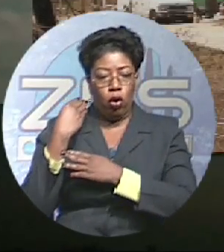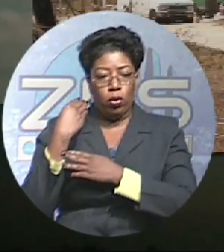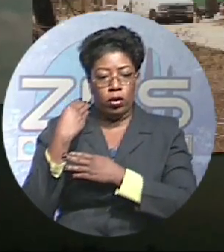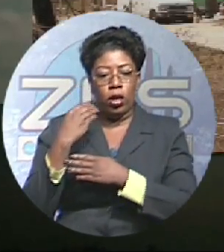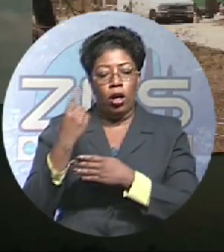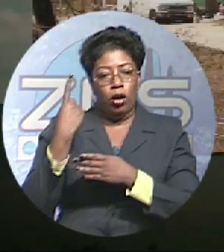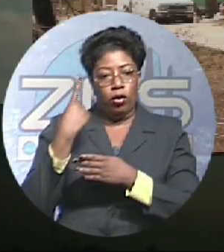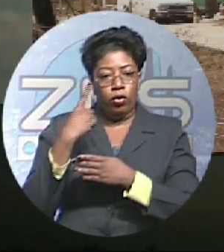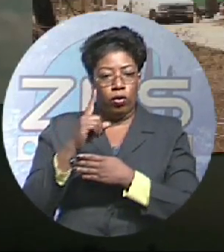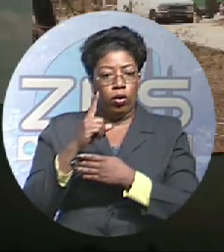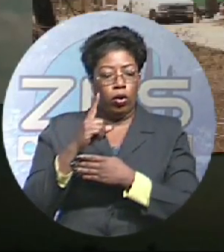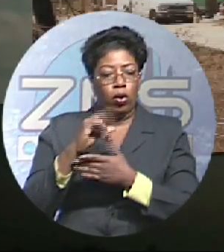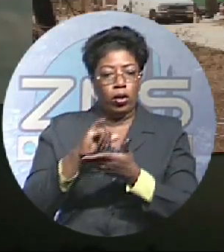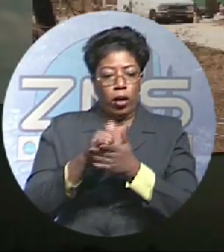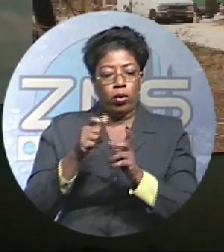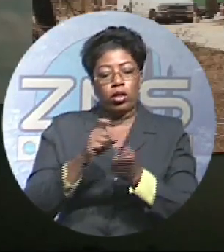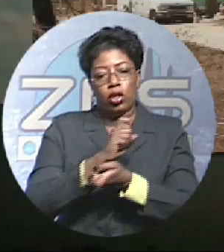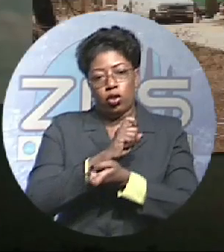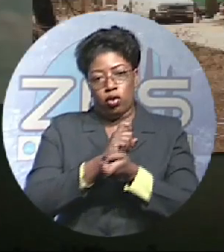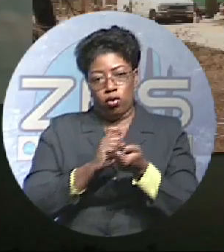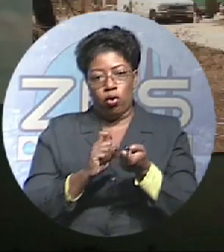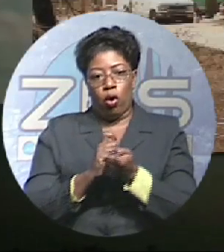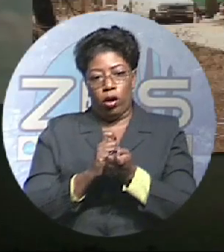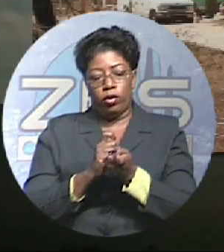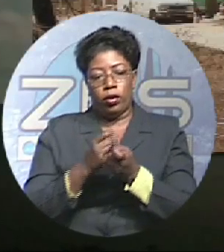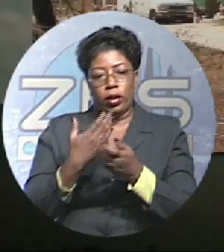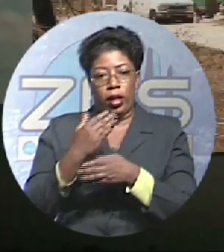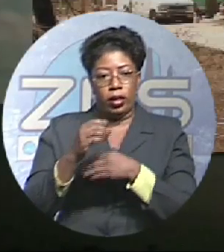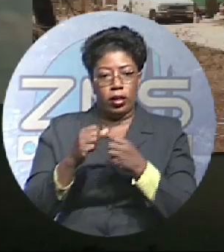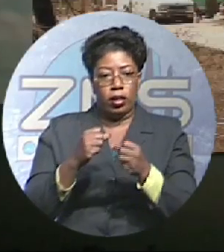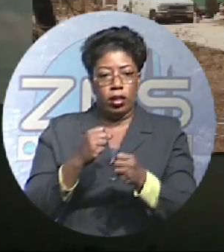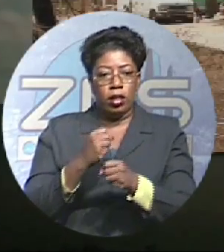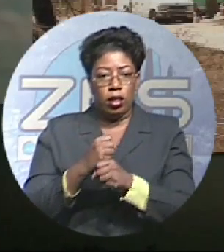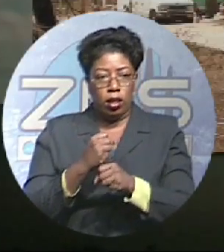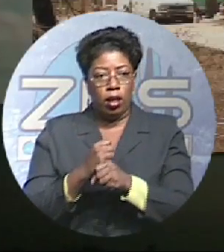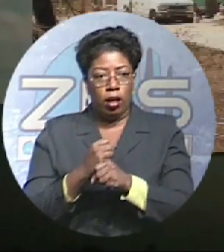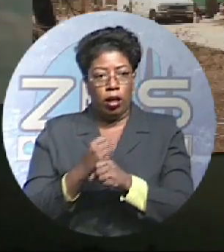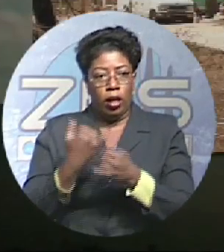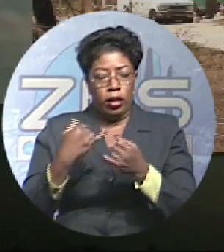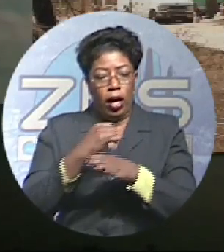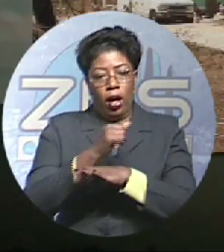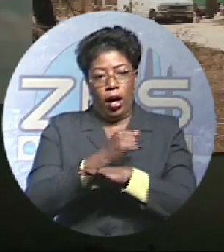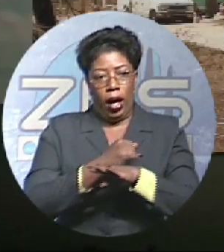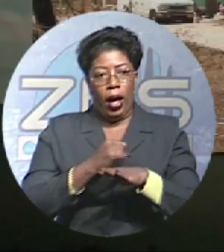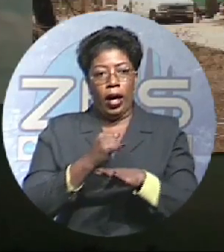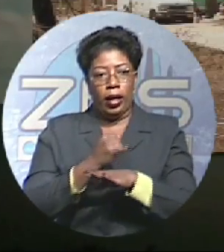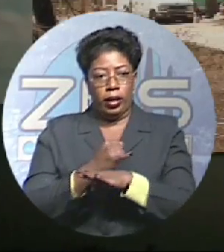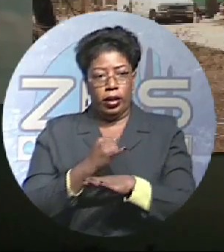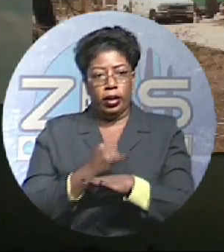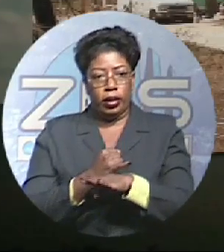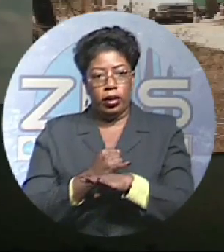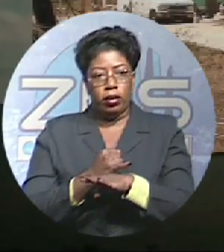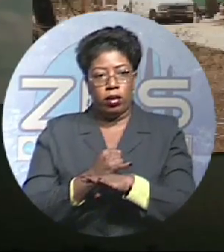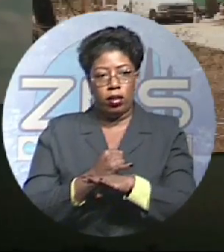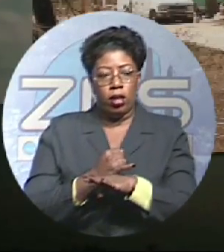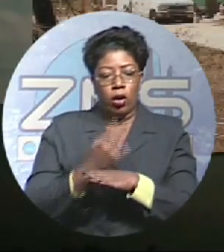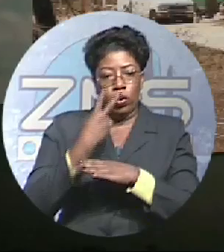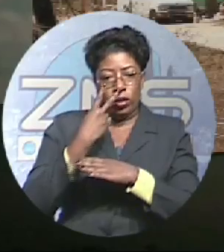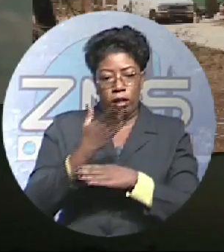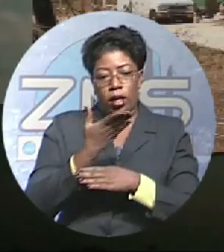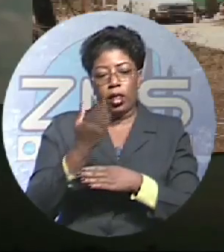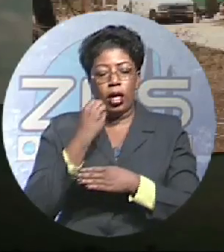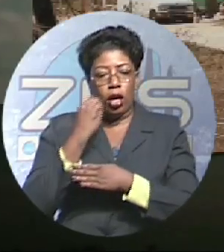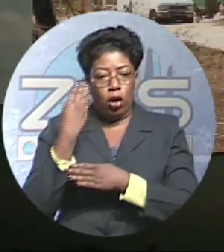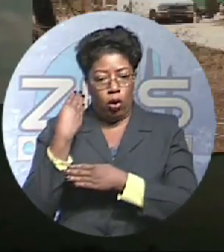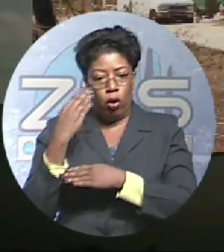year. Already, contracts were signed for homes in Ackland, and now residents in Crooked Island in San Salvador and Long Island will see their